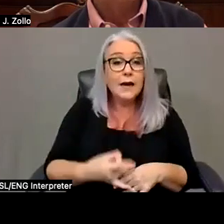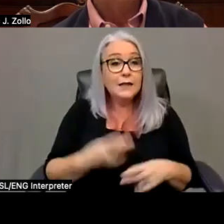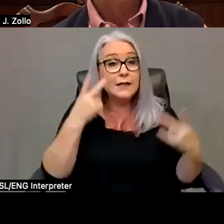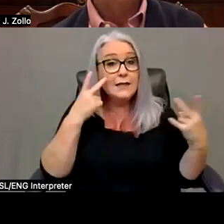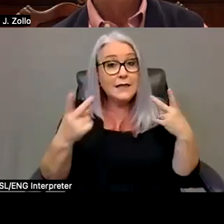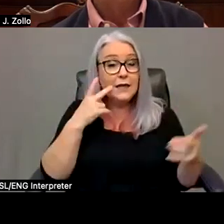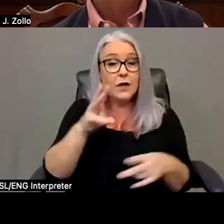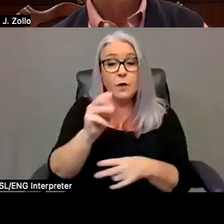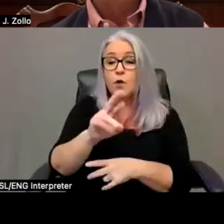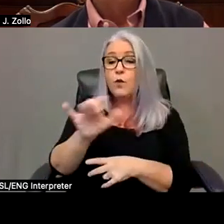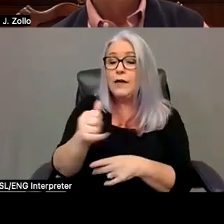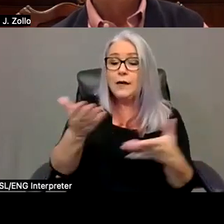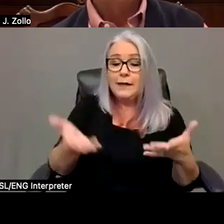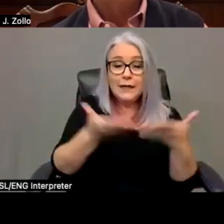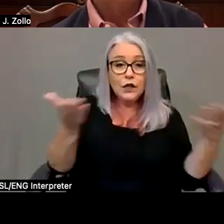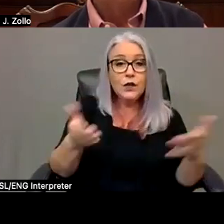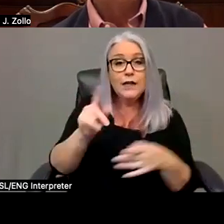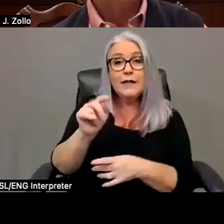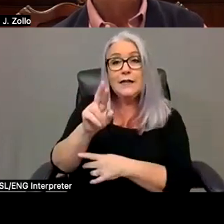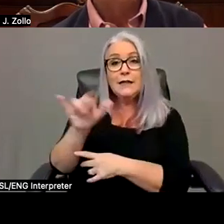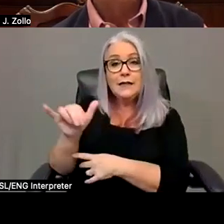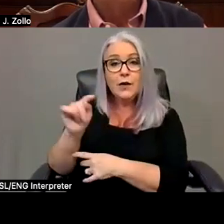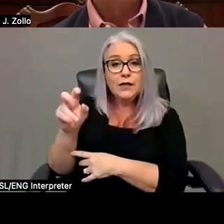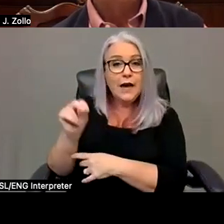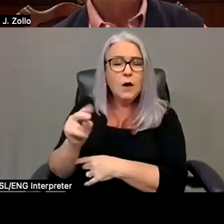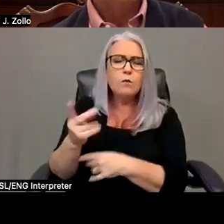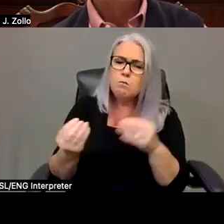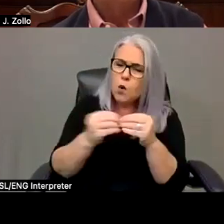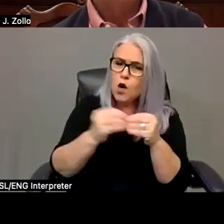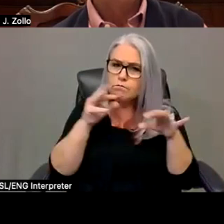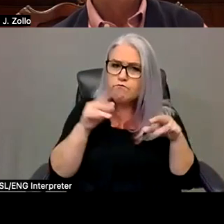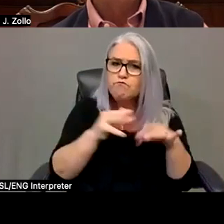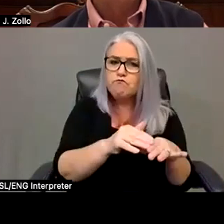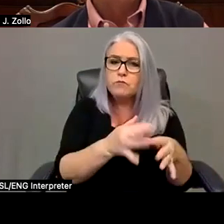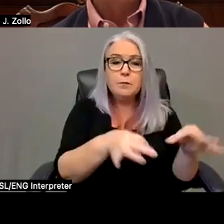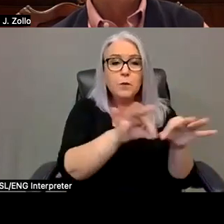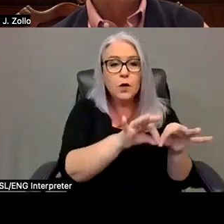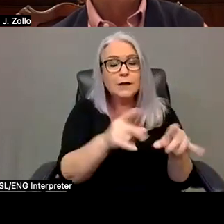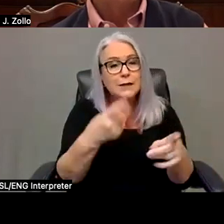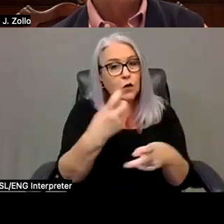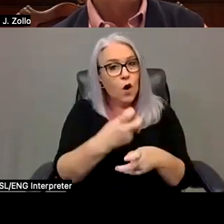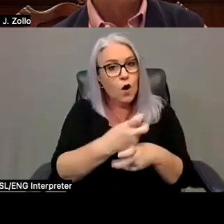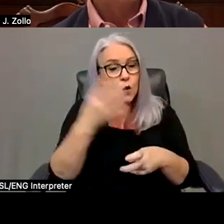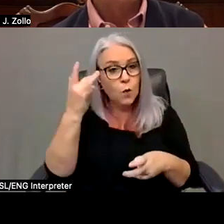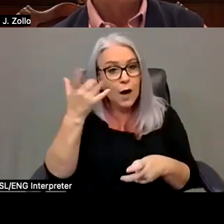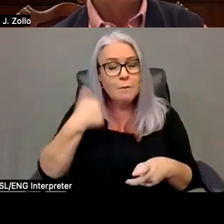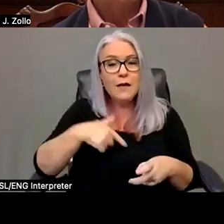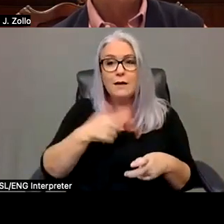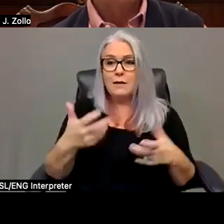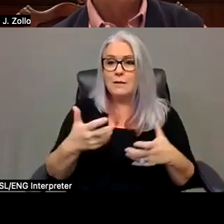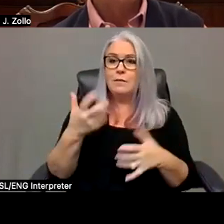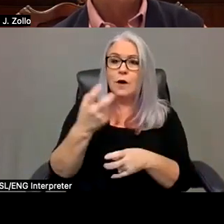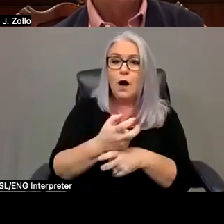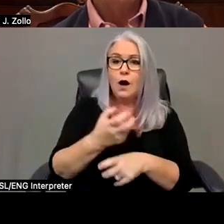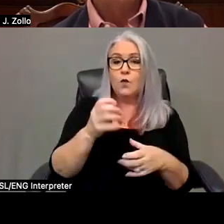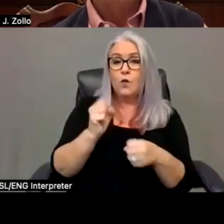marina in Tarrytown become more important again, but it's very difficult because there are problems with silt. We